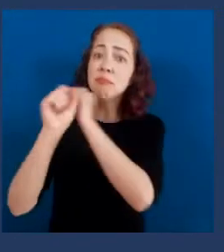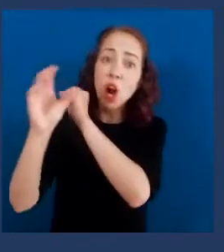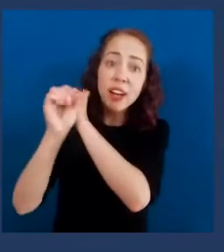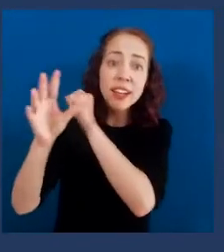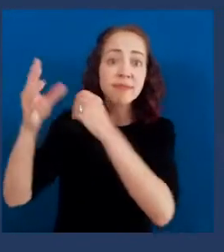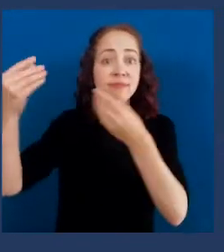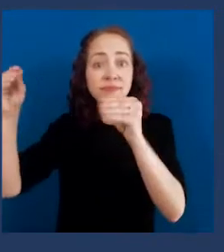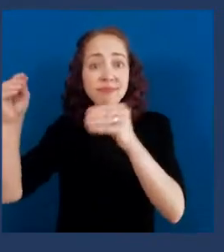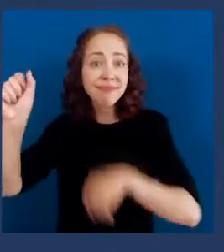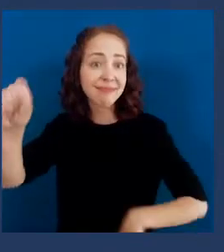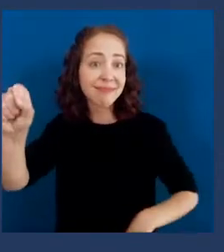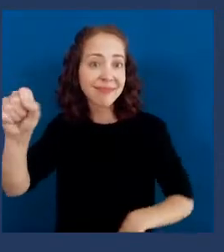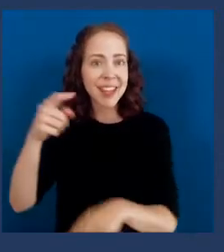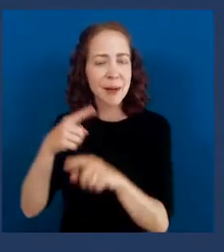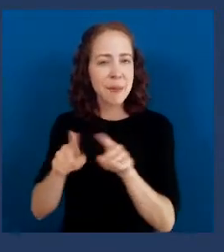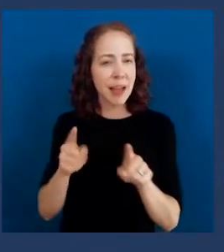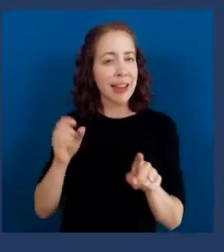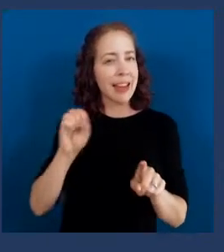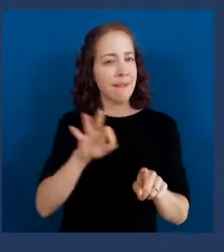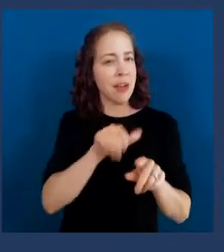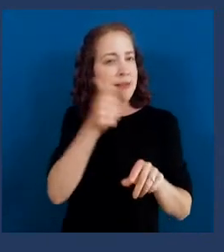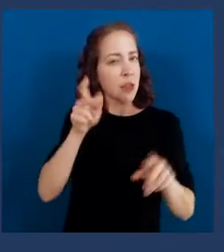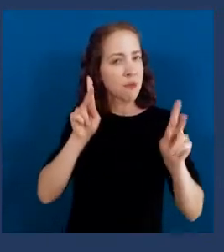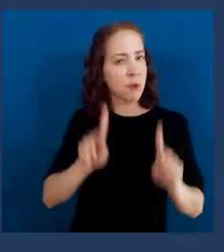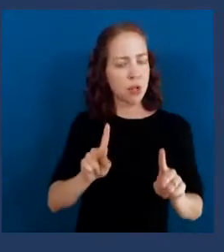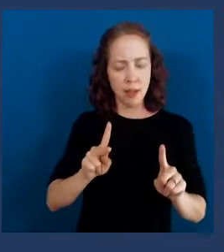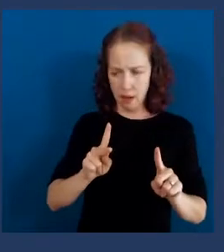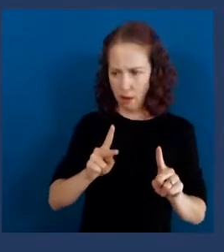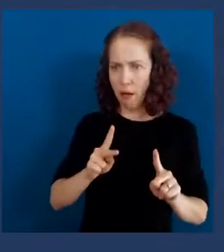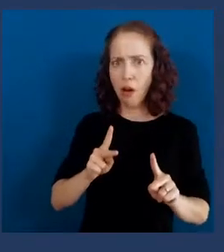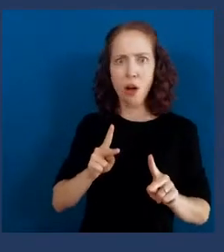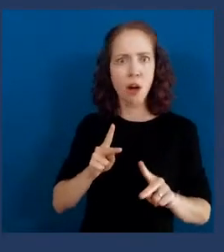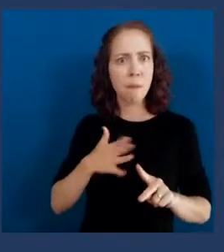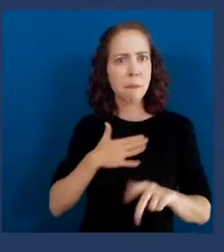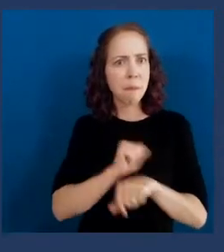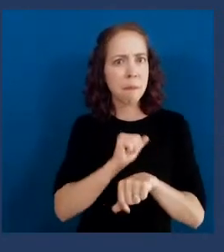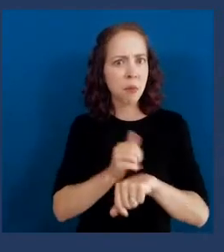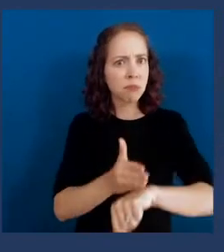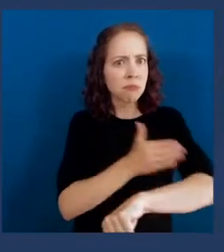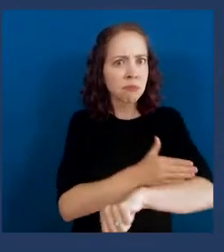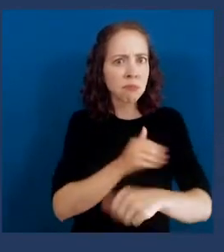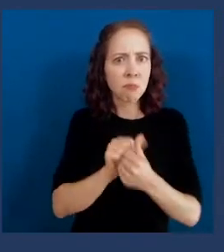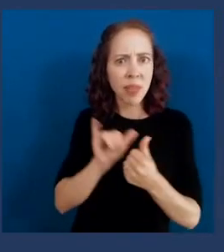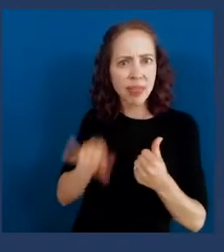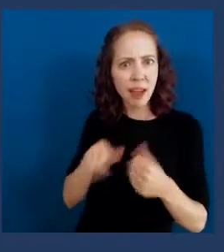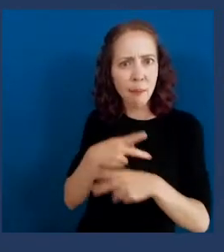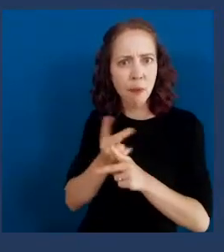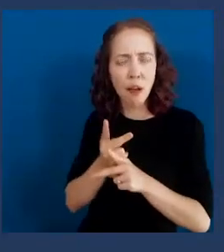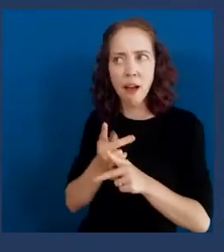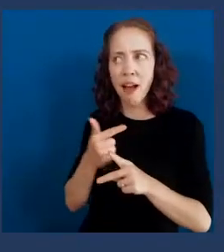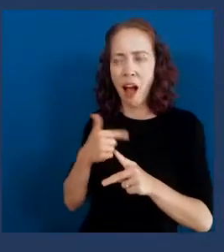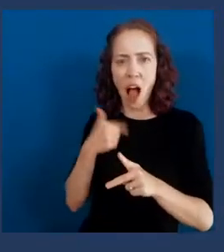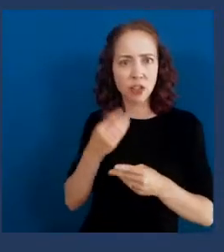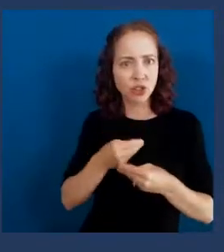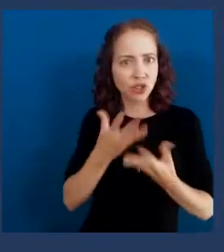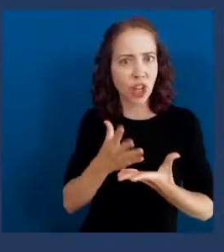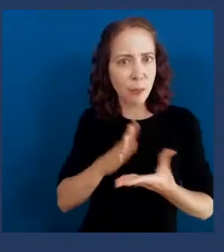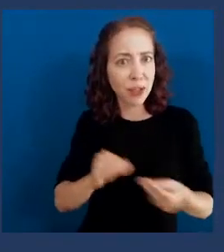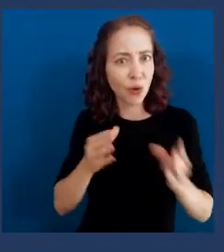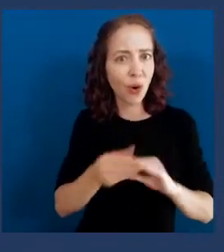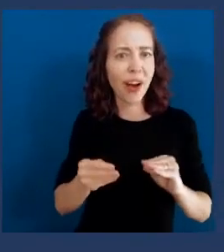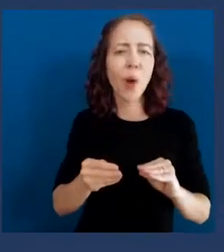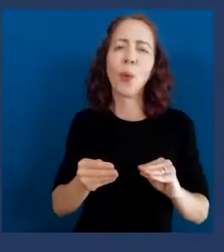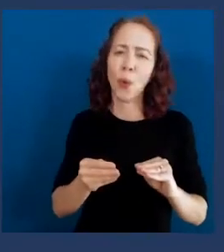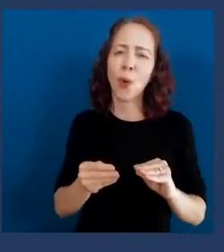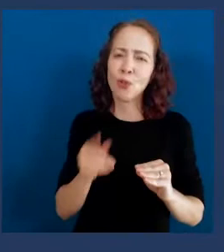great advertising. But when you have someone else that's lived it and can share their own story, that becomes very authentic. So really, thank you to everyone